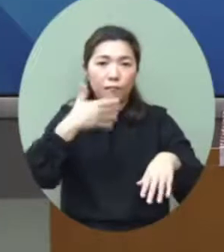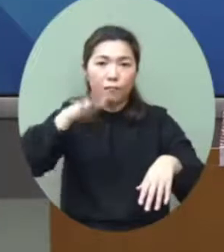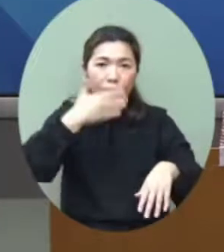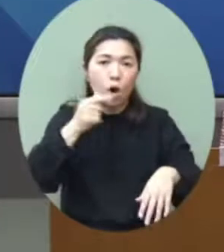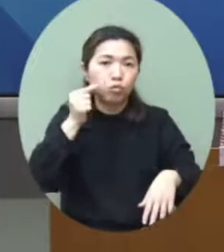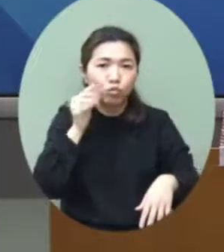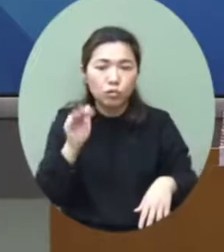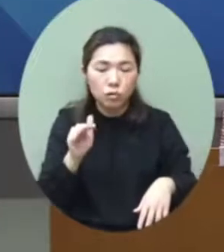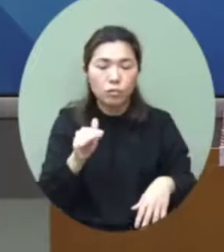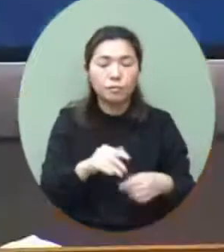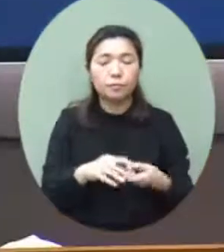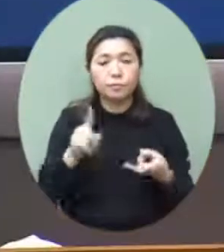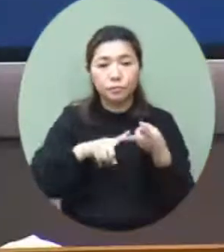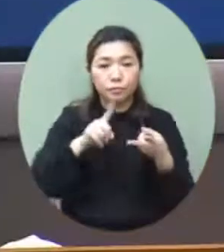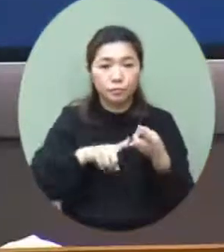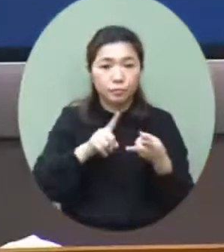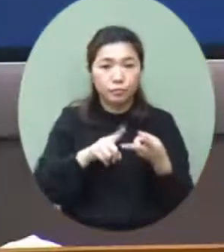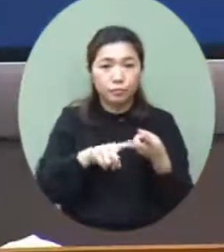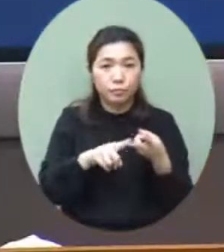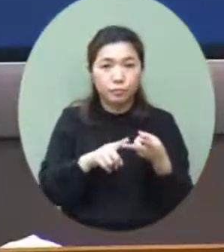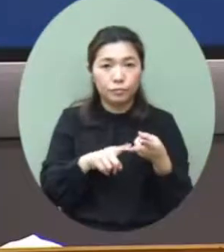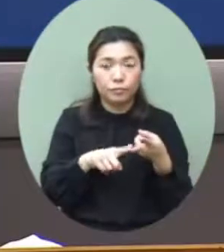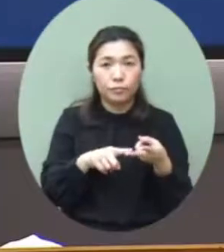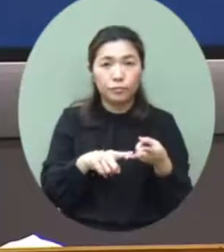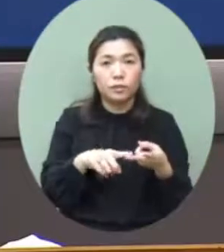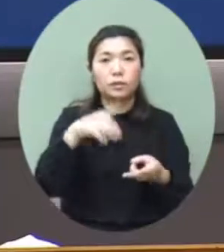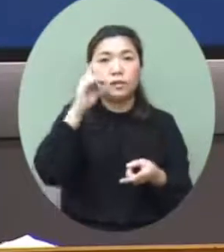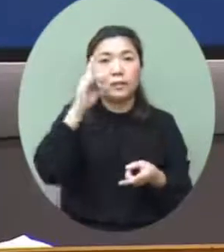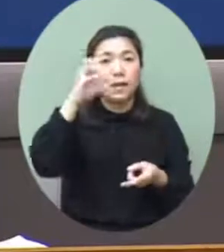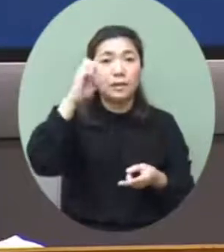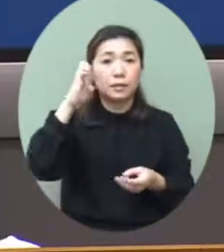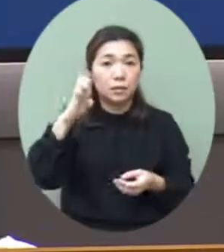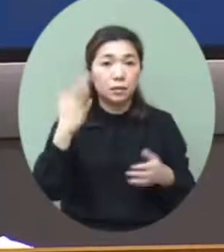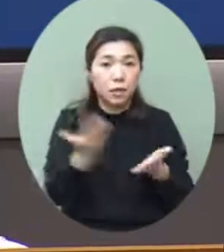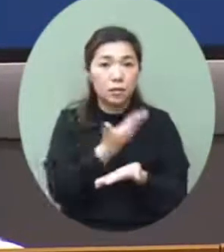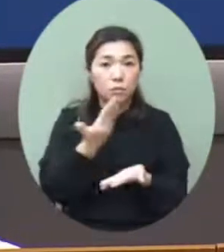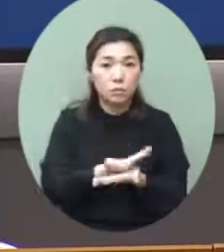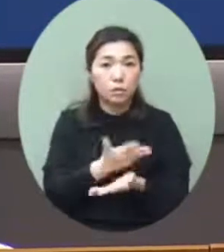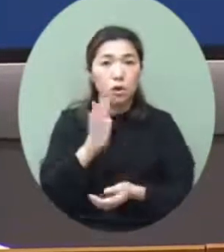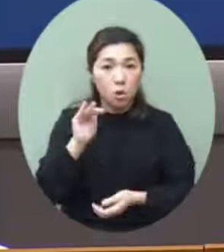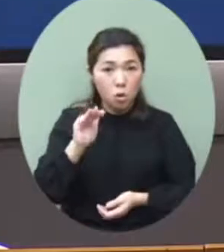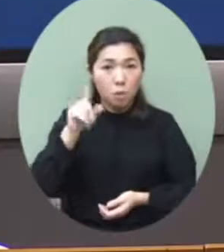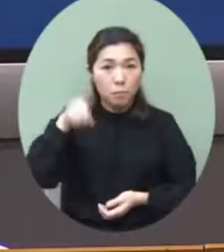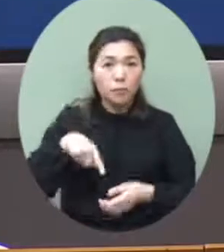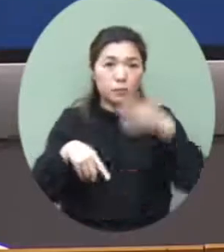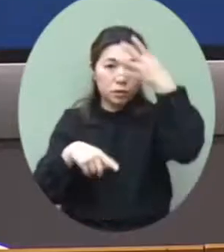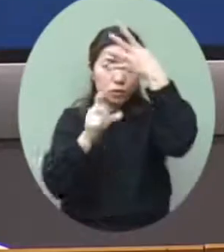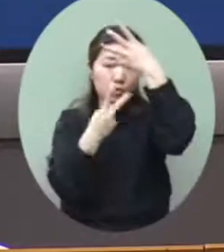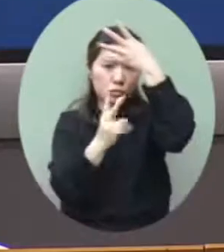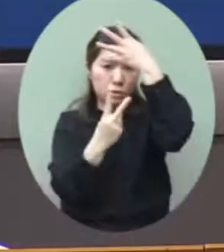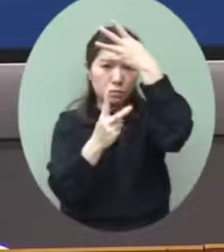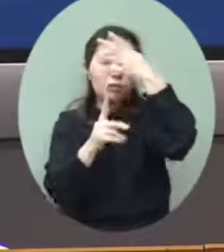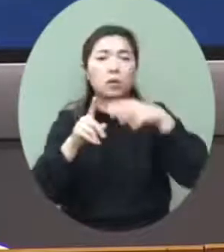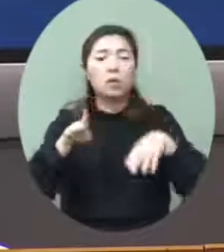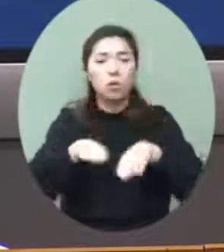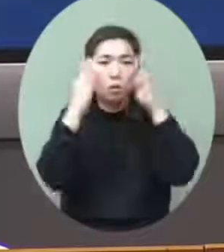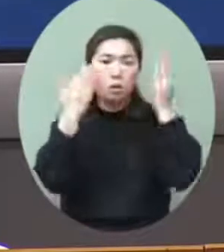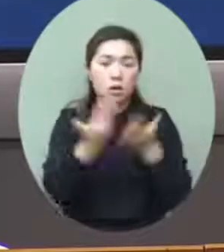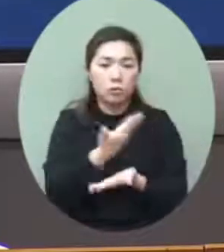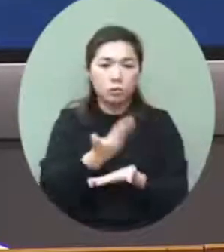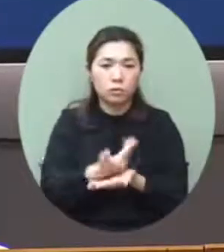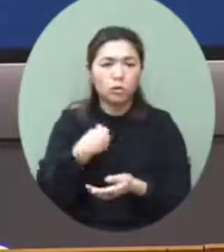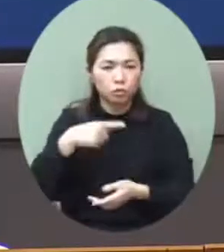So this is our target. After the Easter holidays, students can return to school for